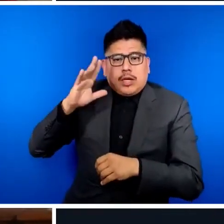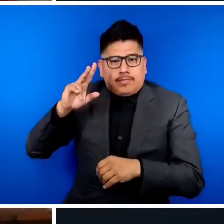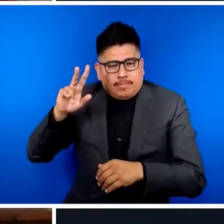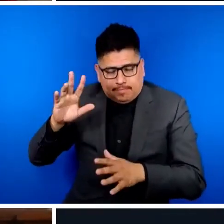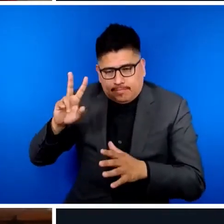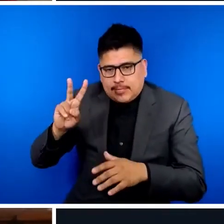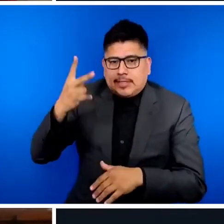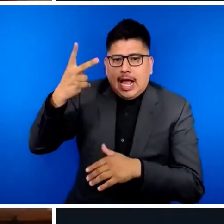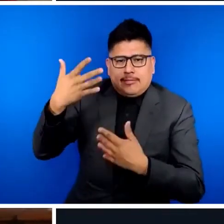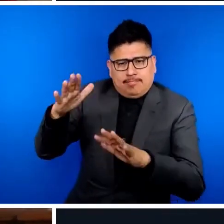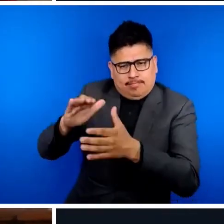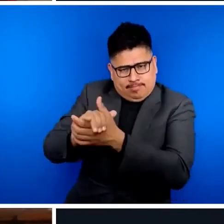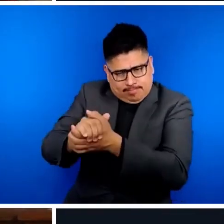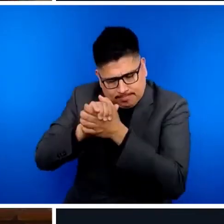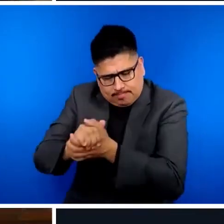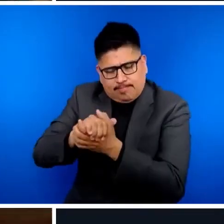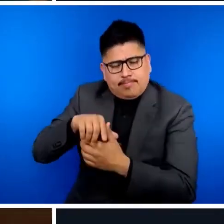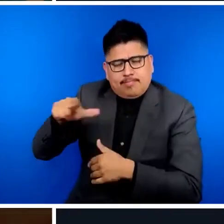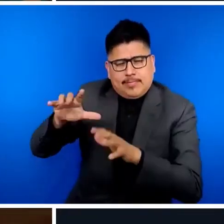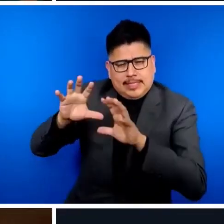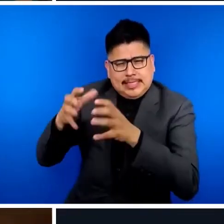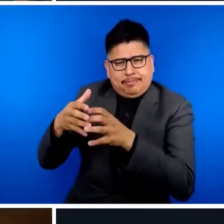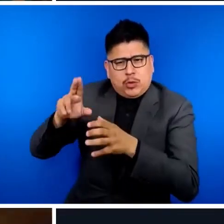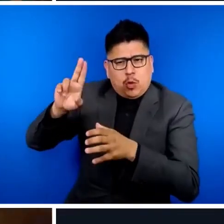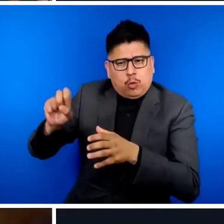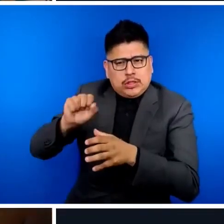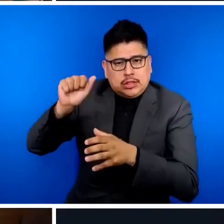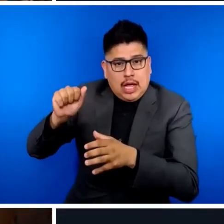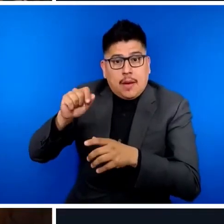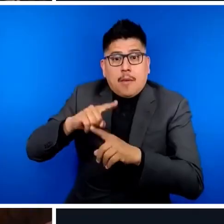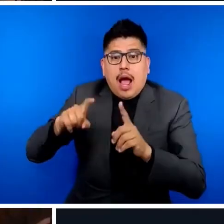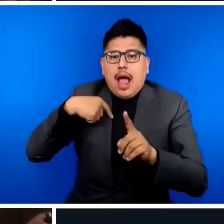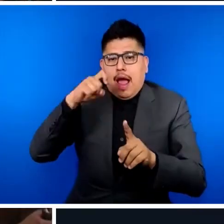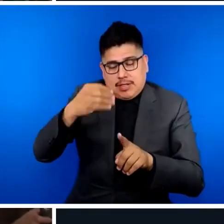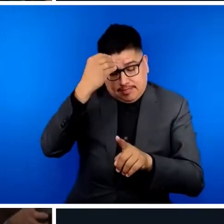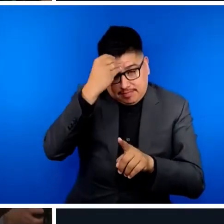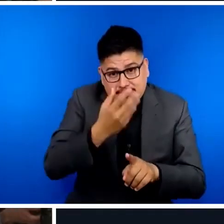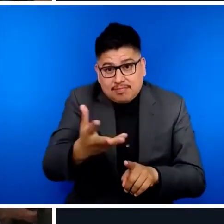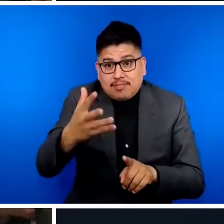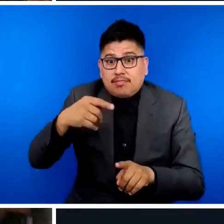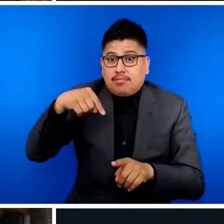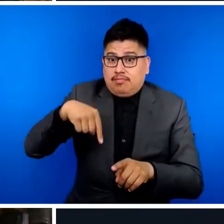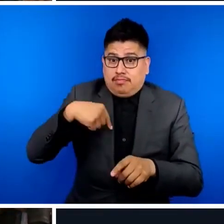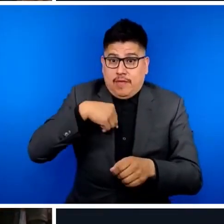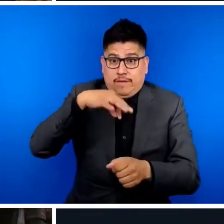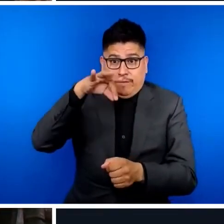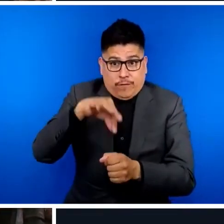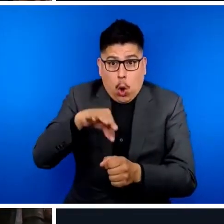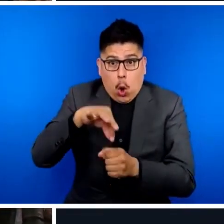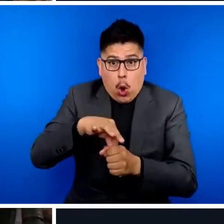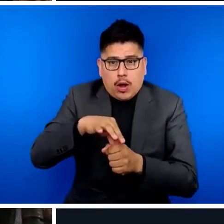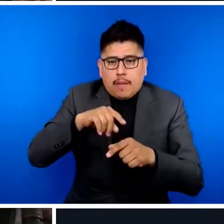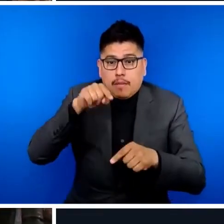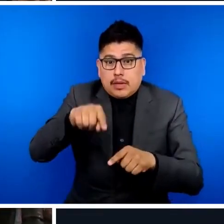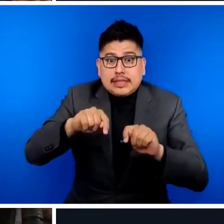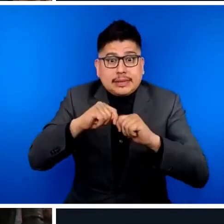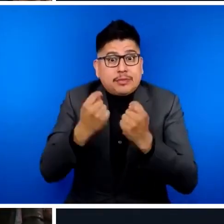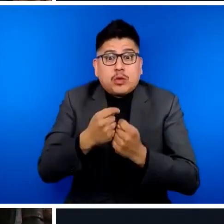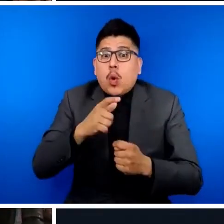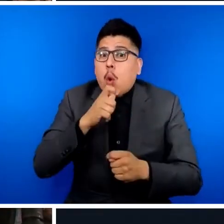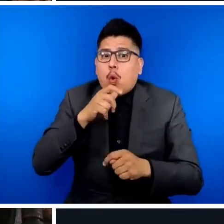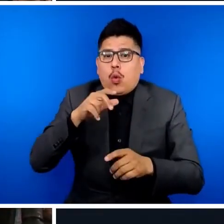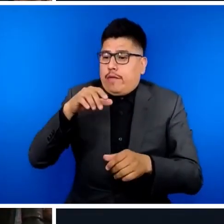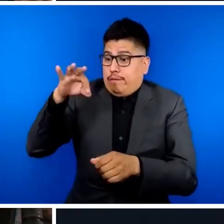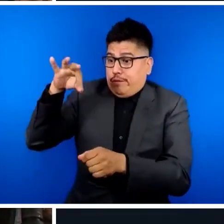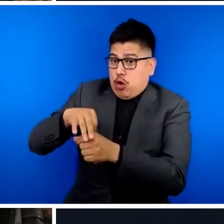But I have to say that, and I told them this, and we took a vote of the team. I said, anybody votes no, I'm not doing it. So